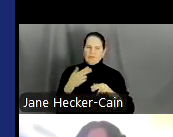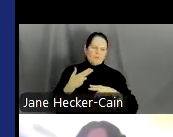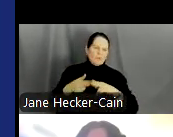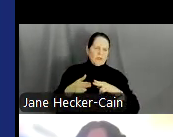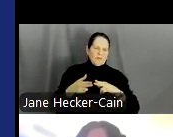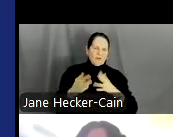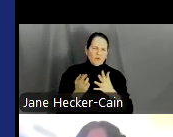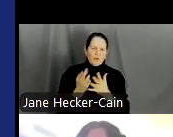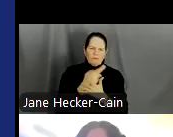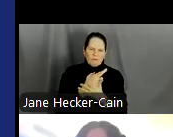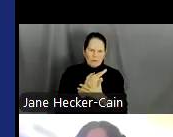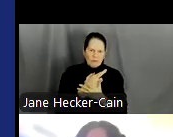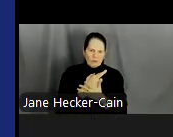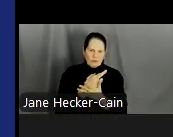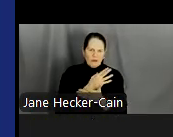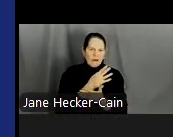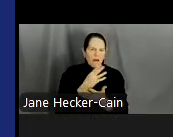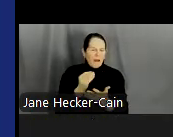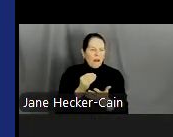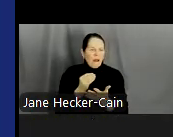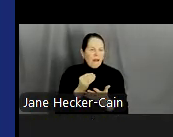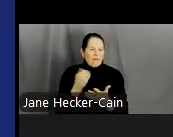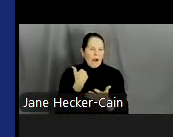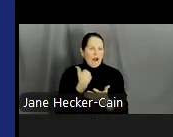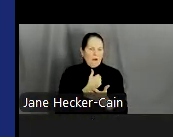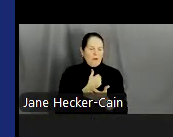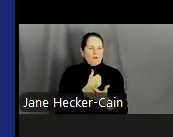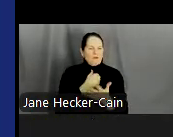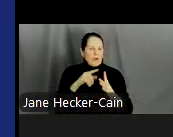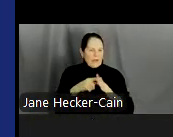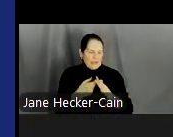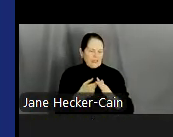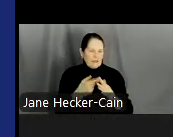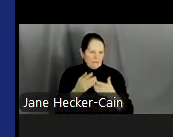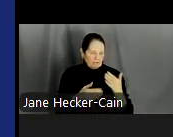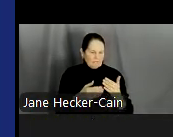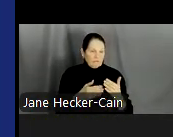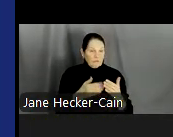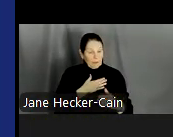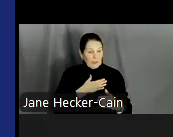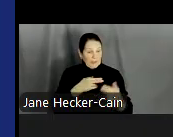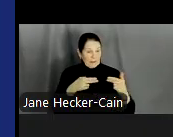our initiative. If you could go to the next slide.